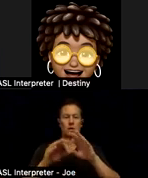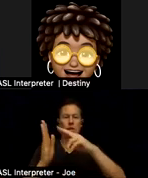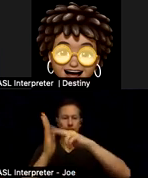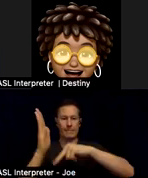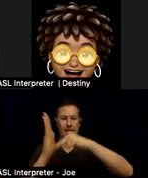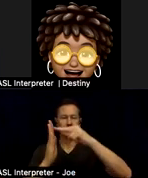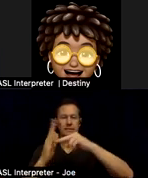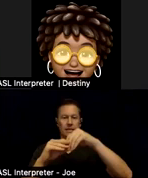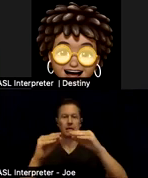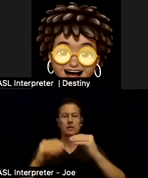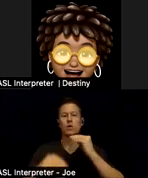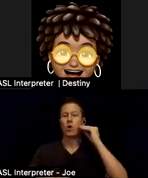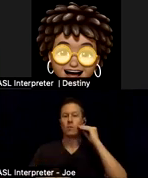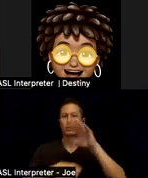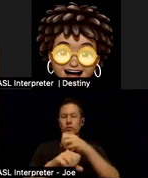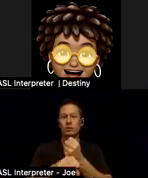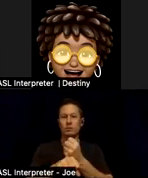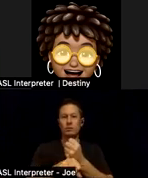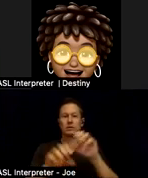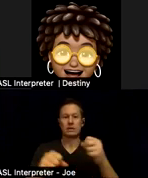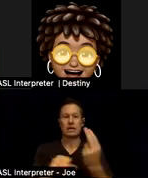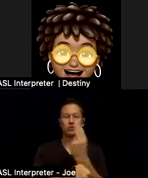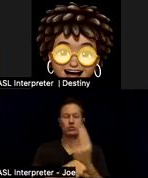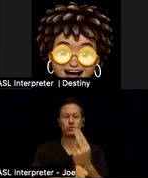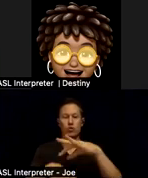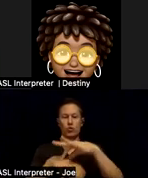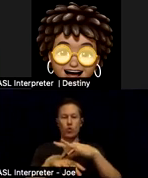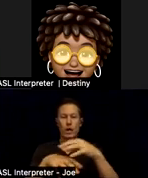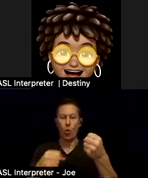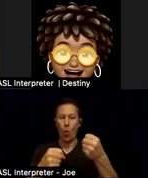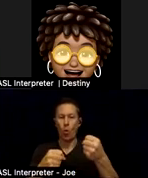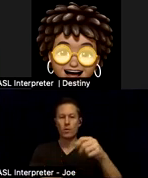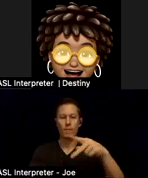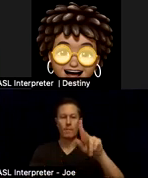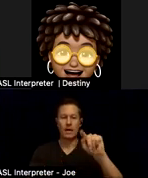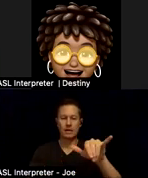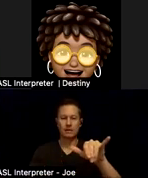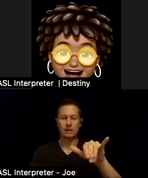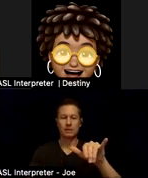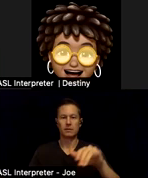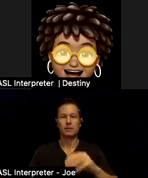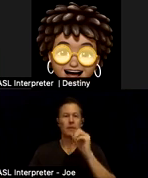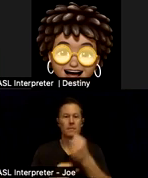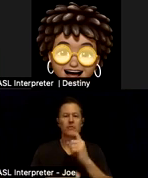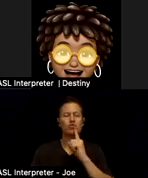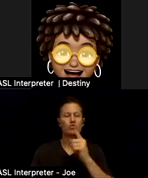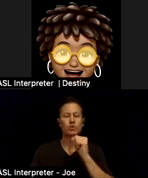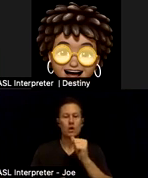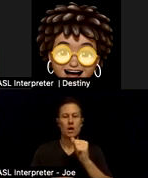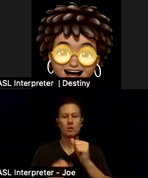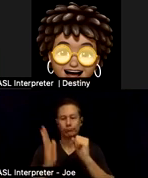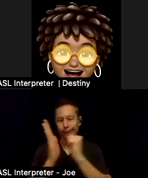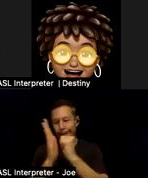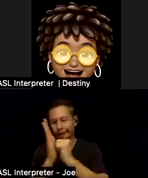home. Additionally, you can use quake hold putty down at the two bottom corners to keep it from banging against the wall, which would create the broken glass.